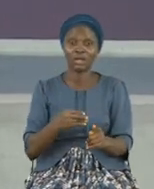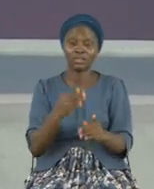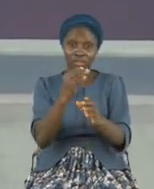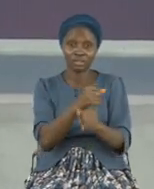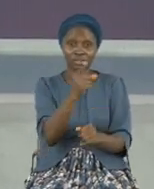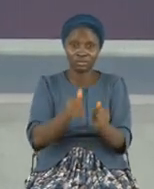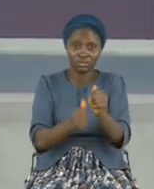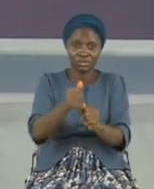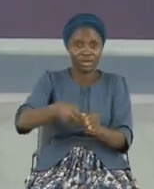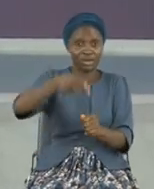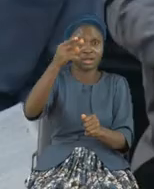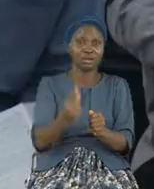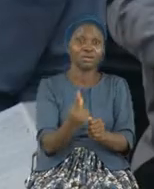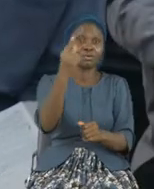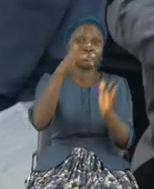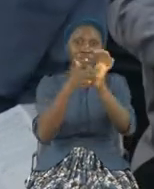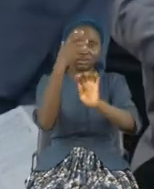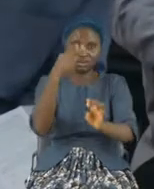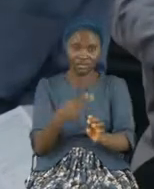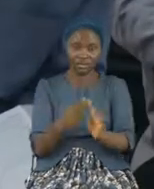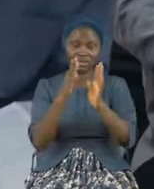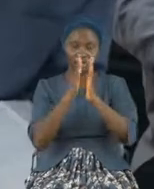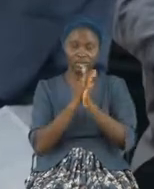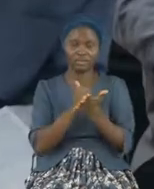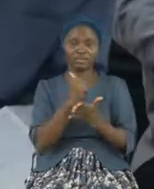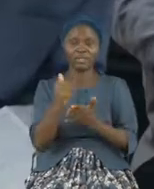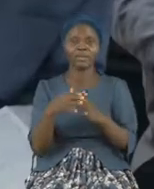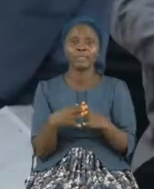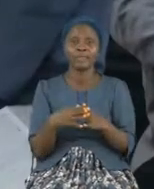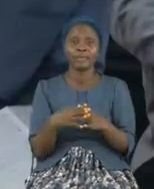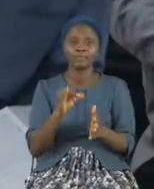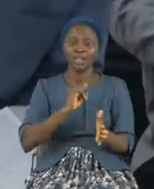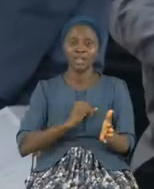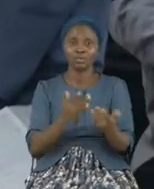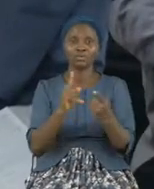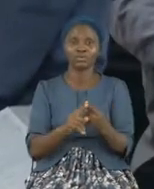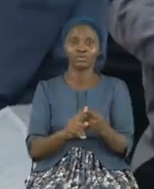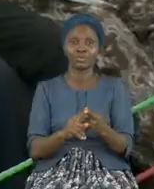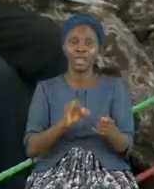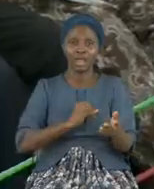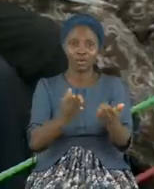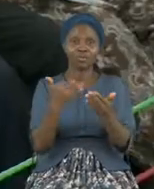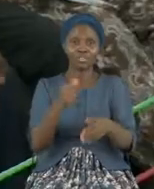up in Jesus' name. Amen. I want ministers, amen. Amen.